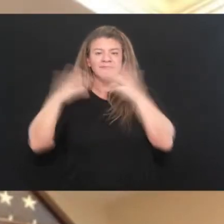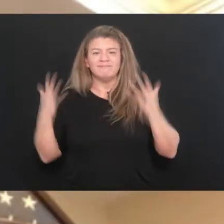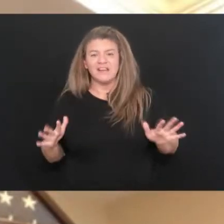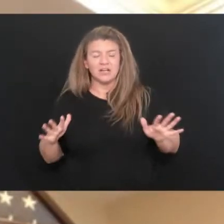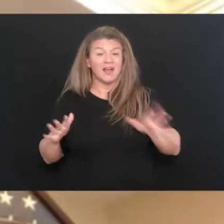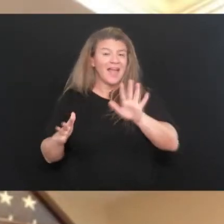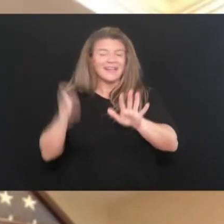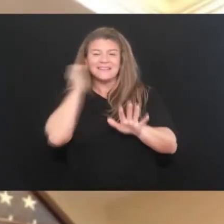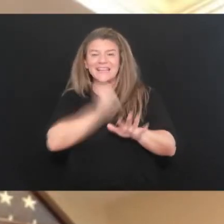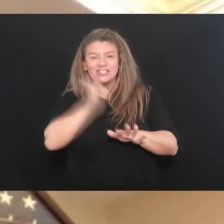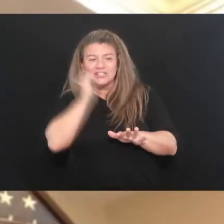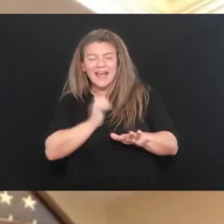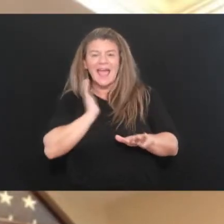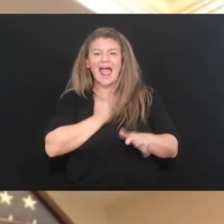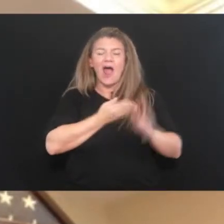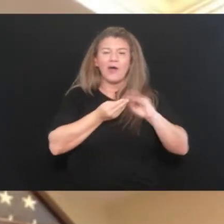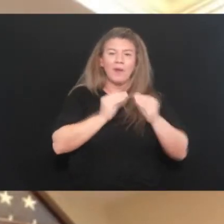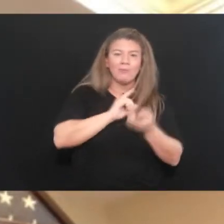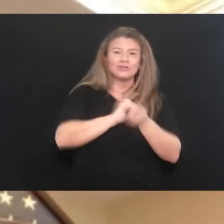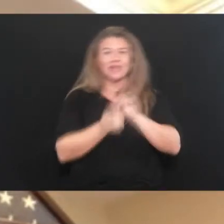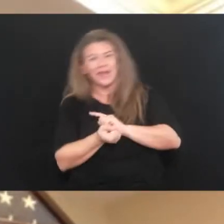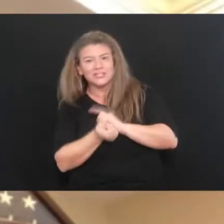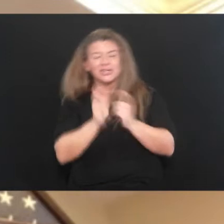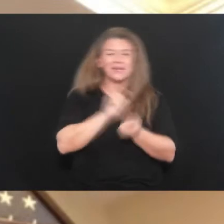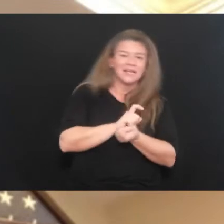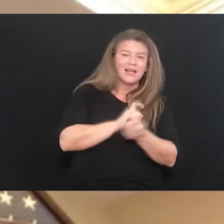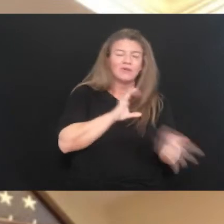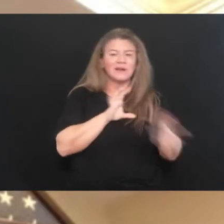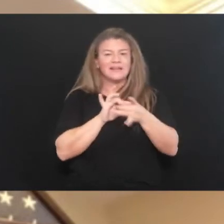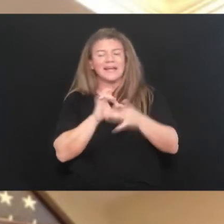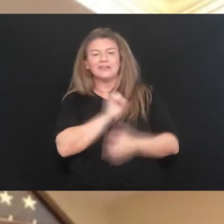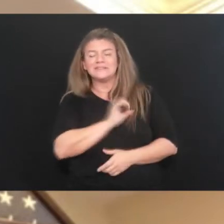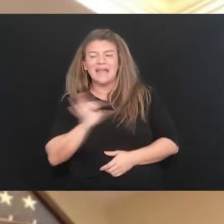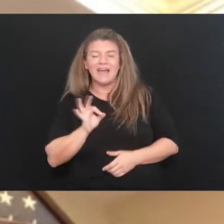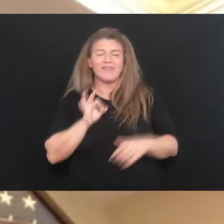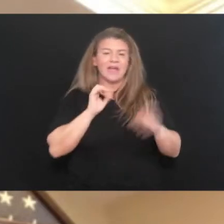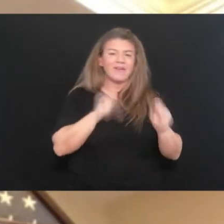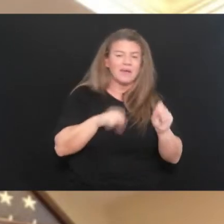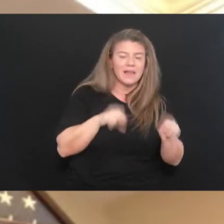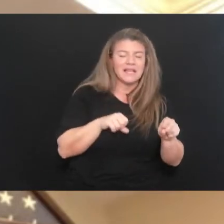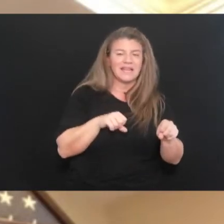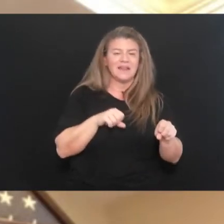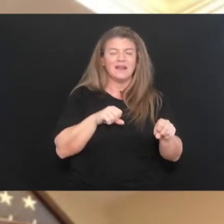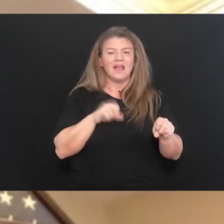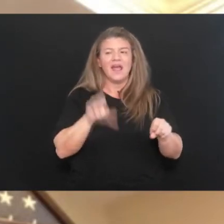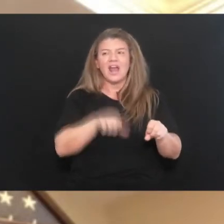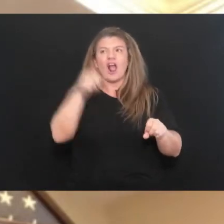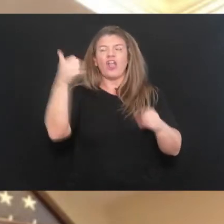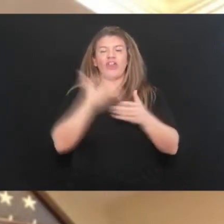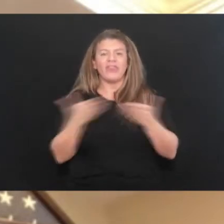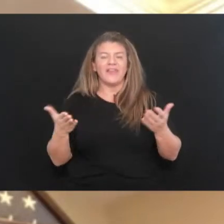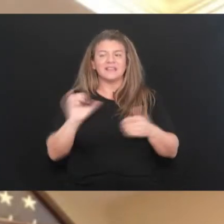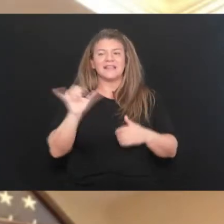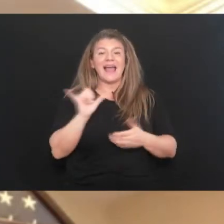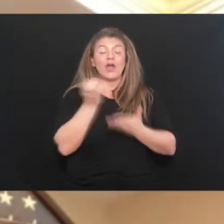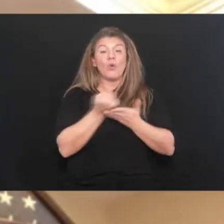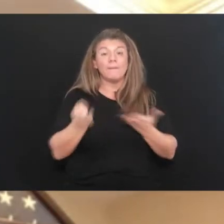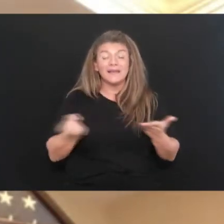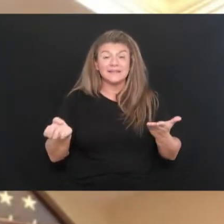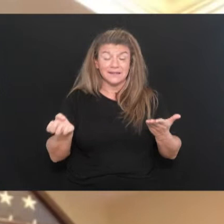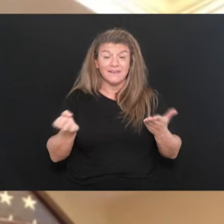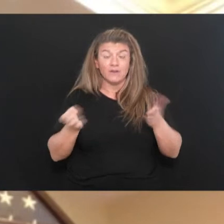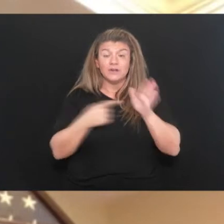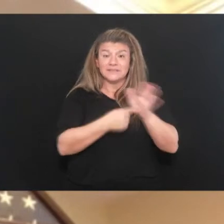day those numbers are changing related to staffing availability and other things such as equipment, for